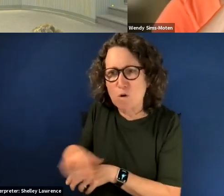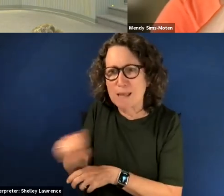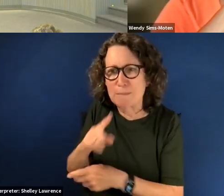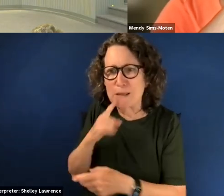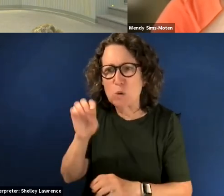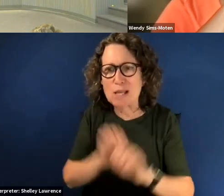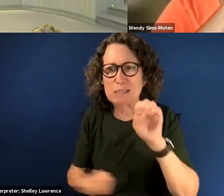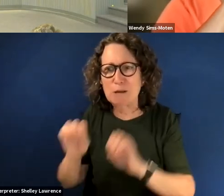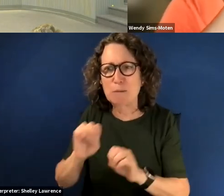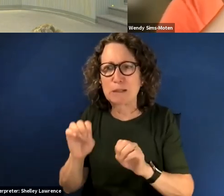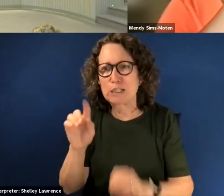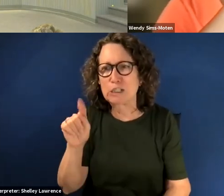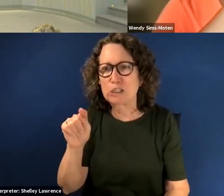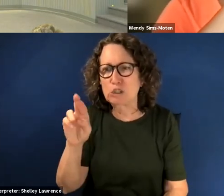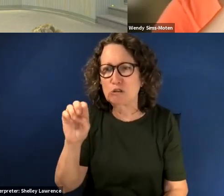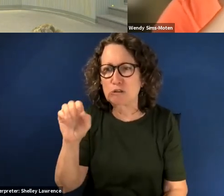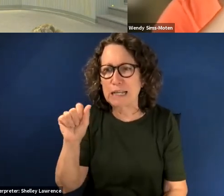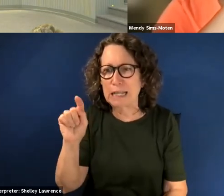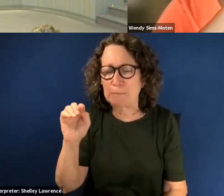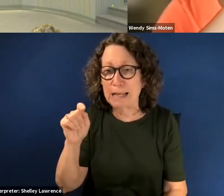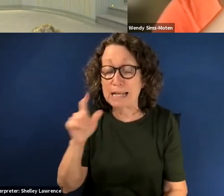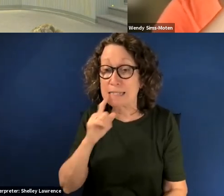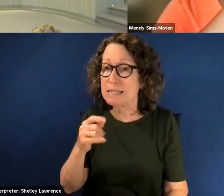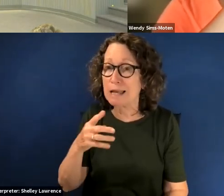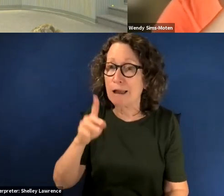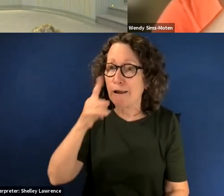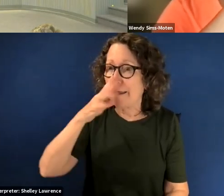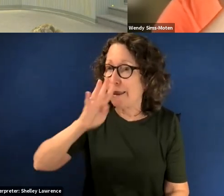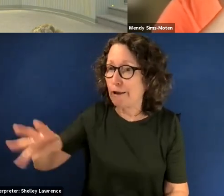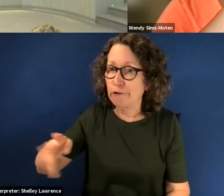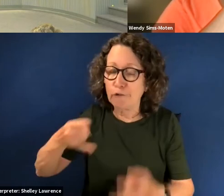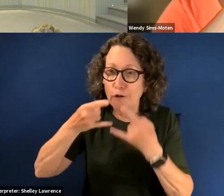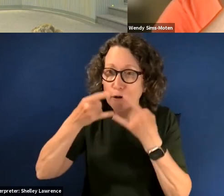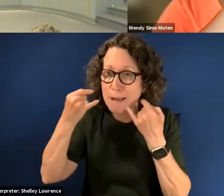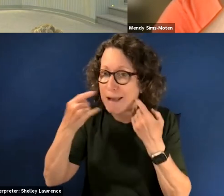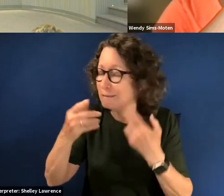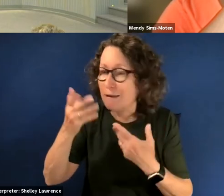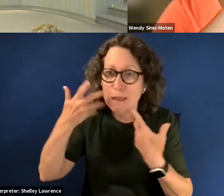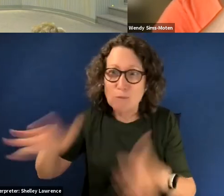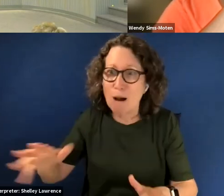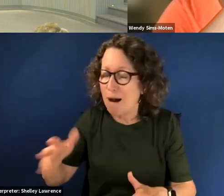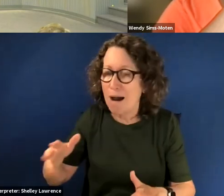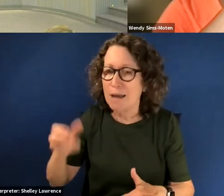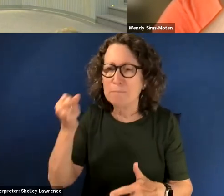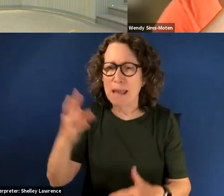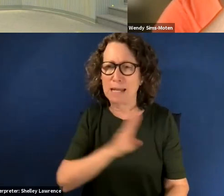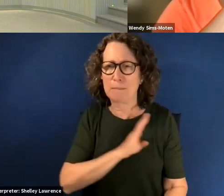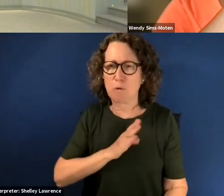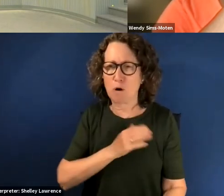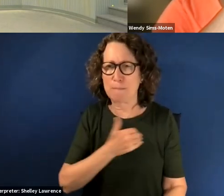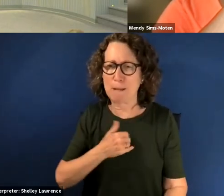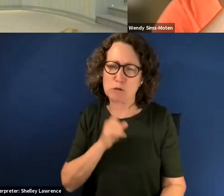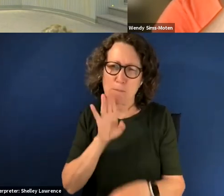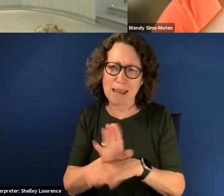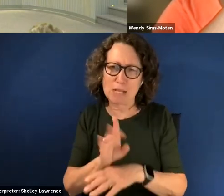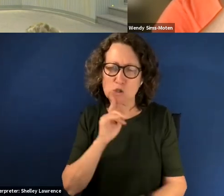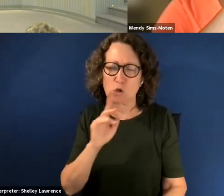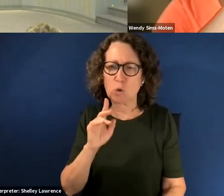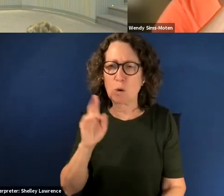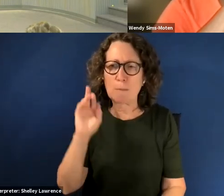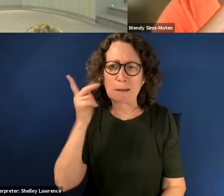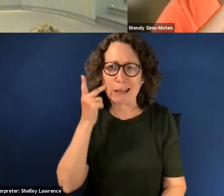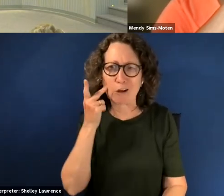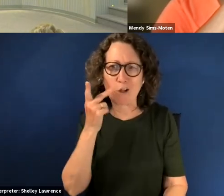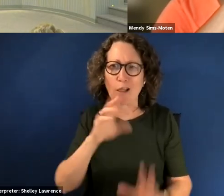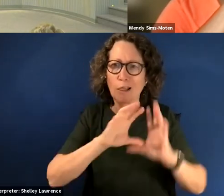They ignore science, and when asked to provide data, they have no data to support it. Multiple board members are pledged to a political party, and they have traded